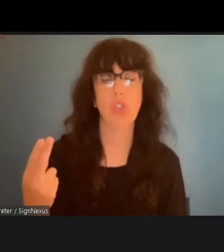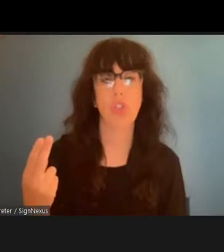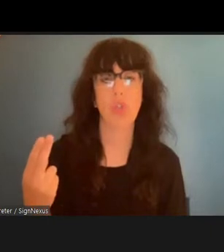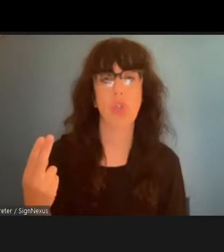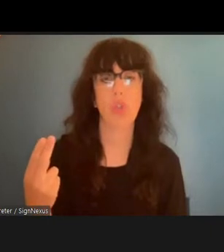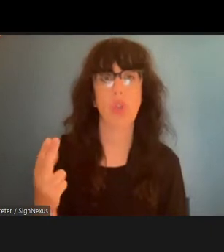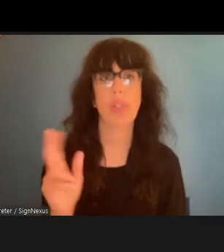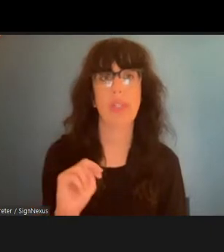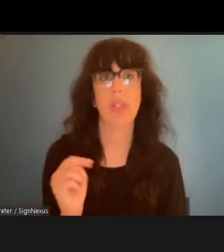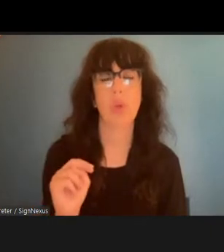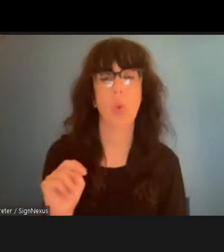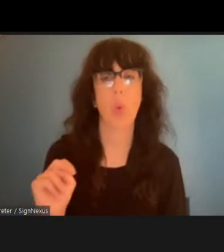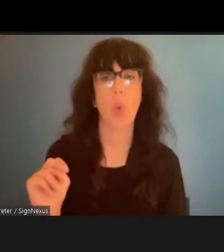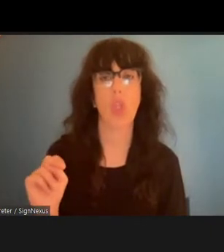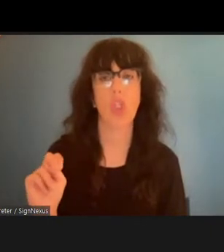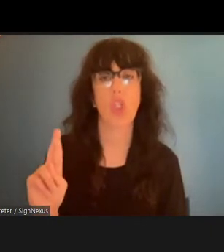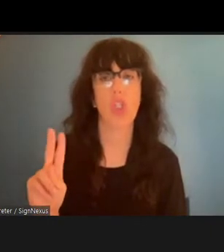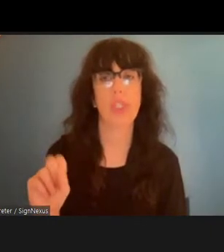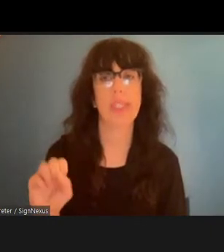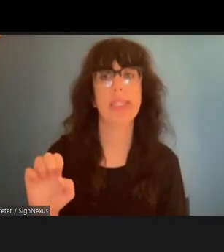nicole nurse